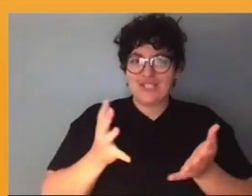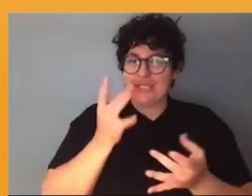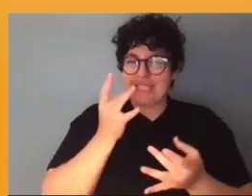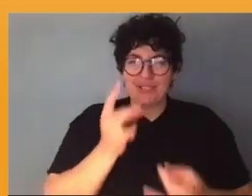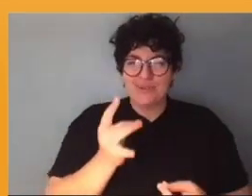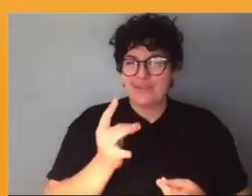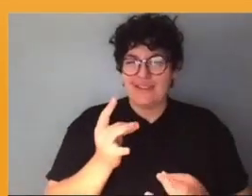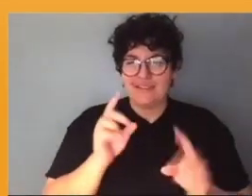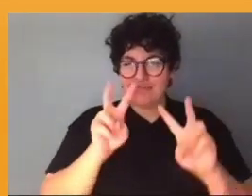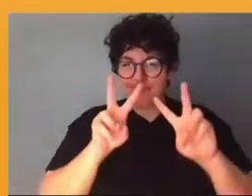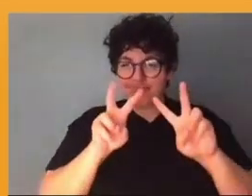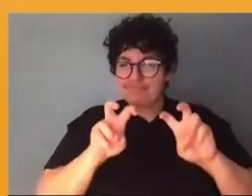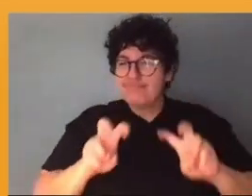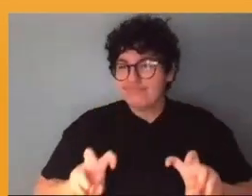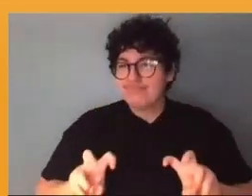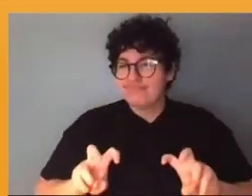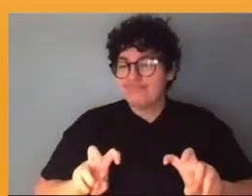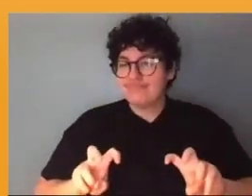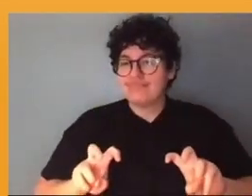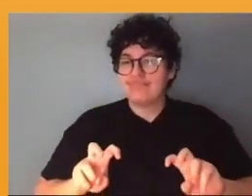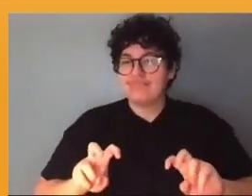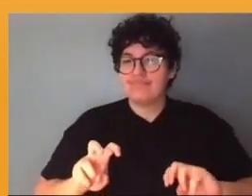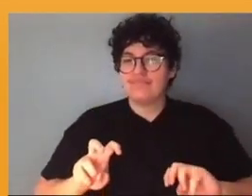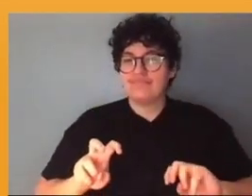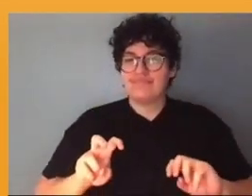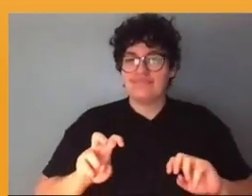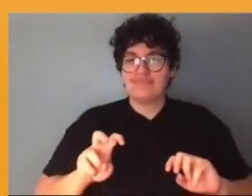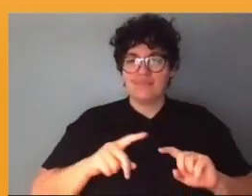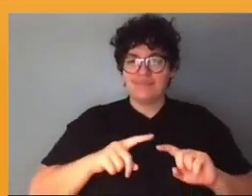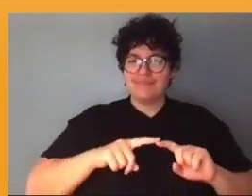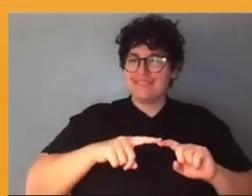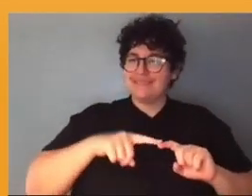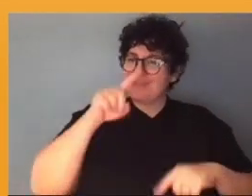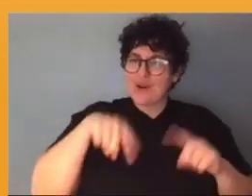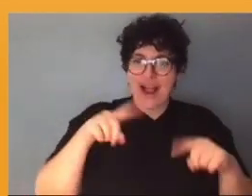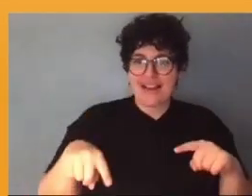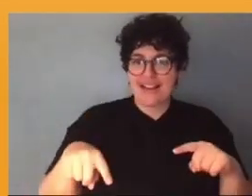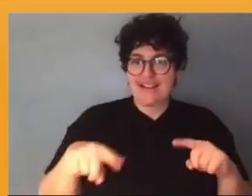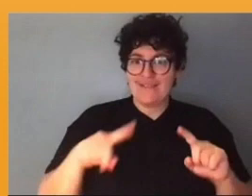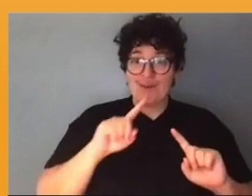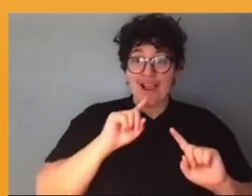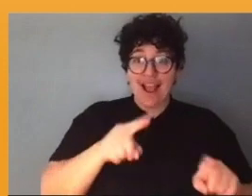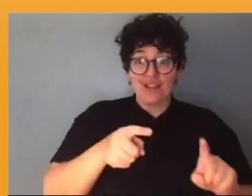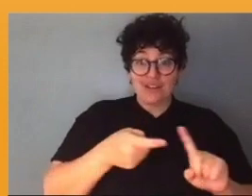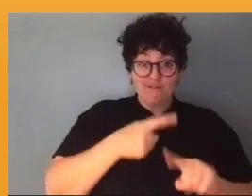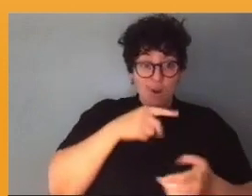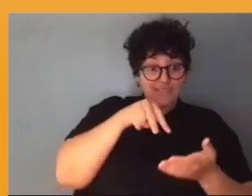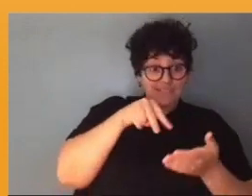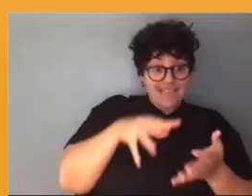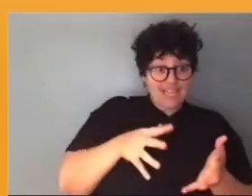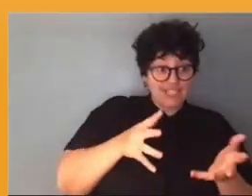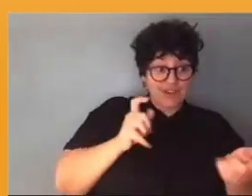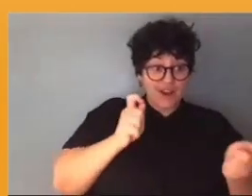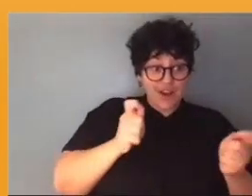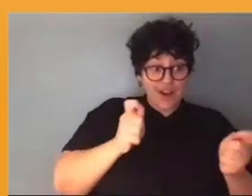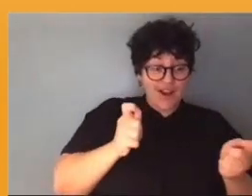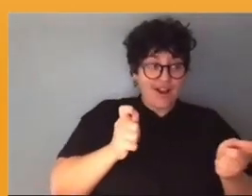you determine the variety of reactions from the dancer to the audience.